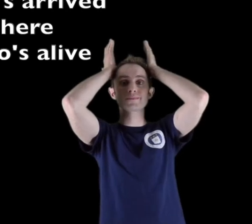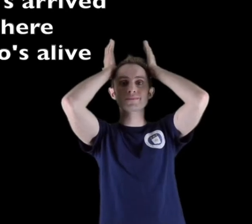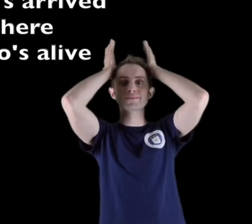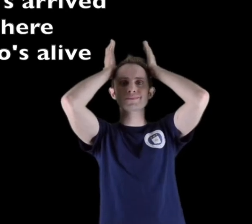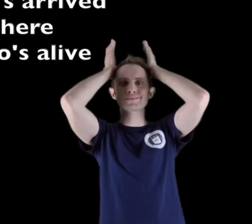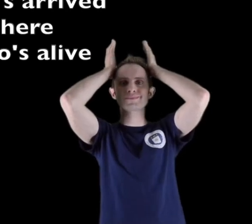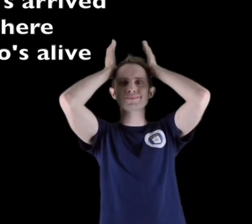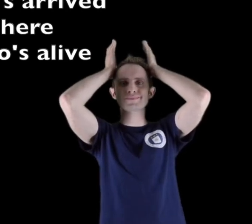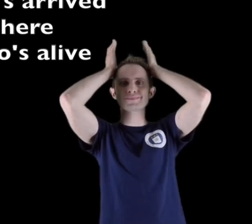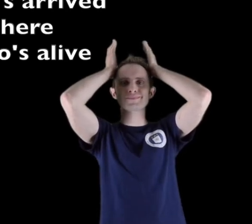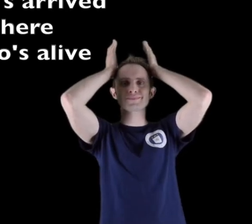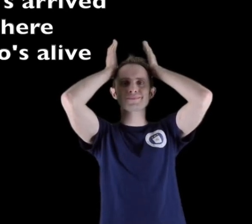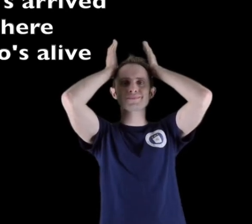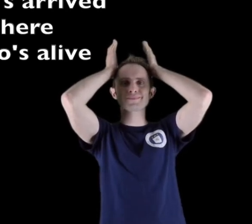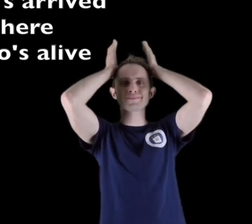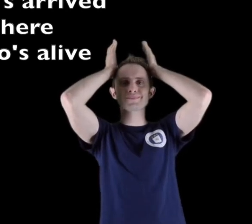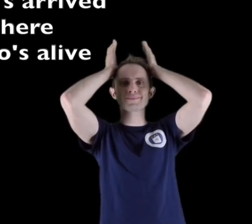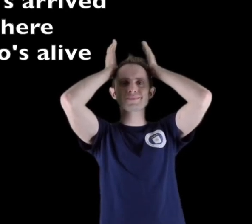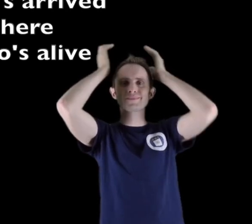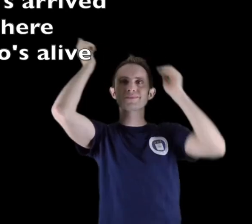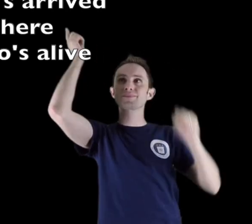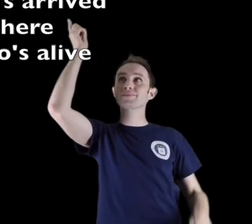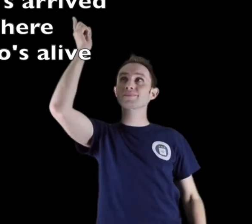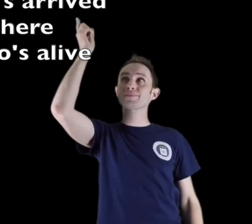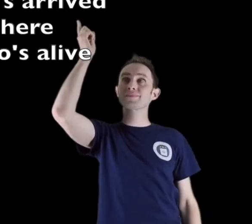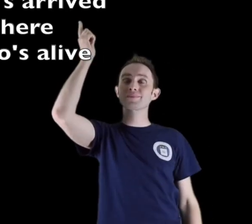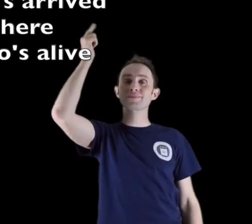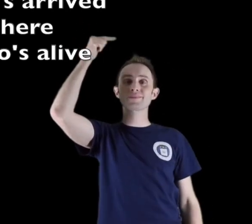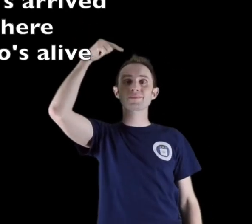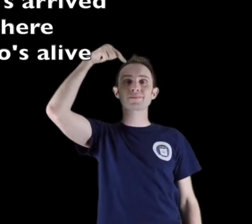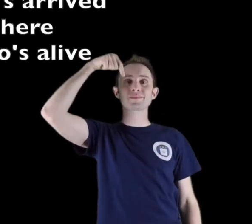God's kingdom is here.